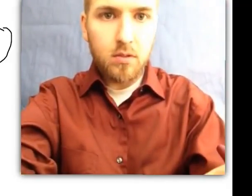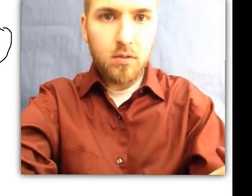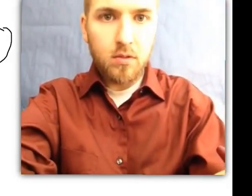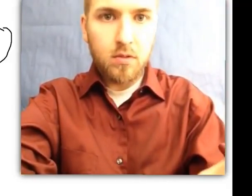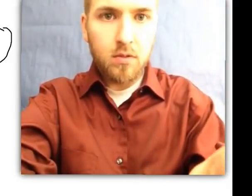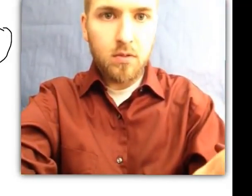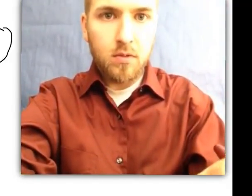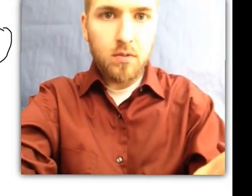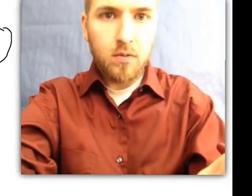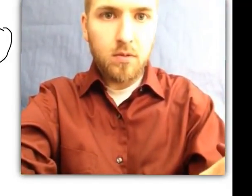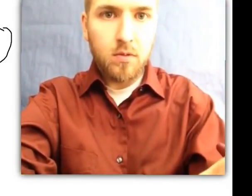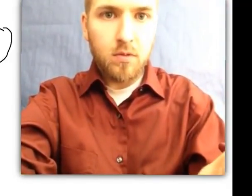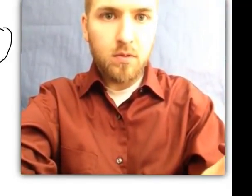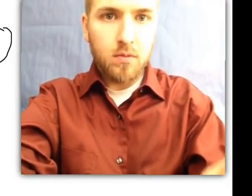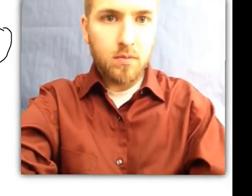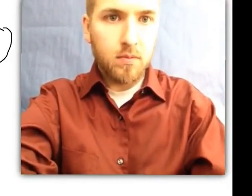4.